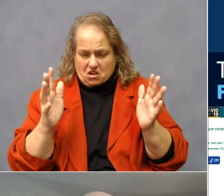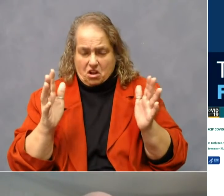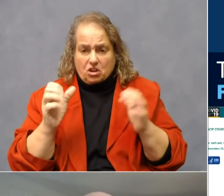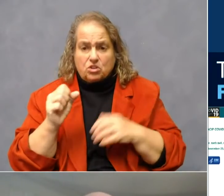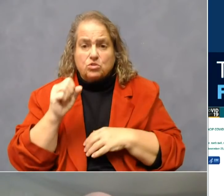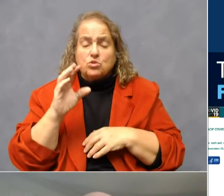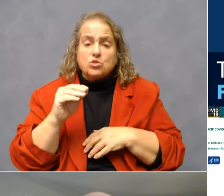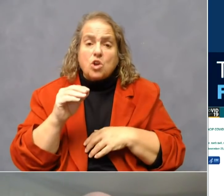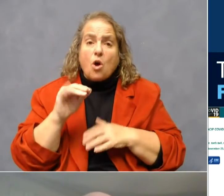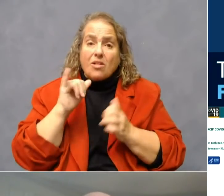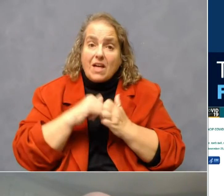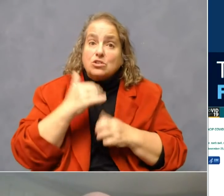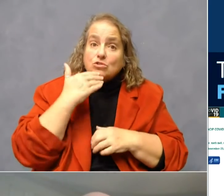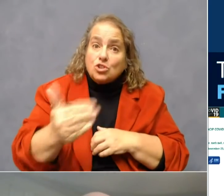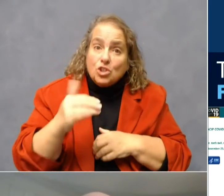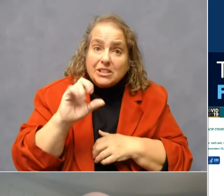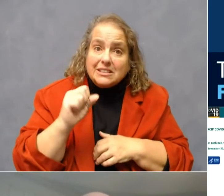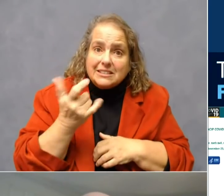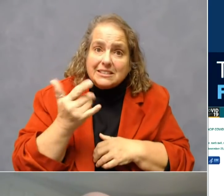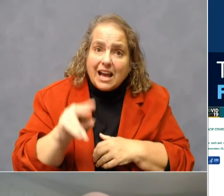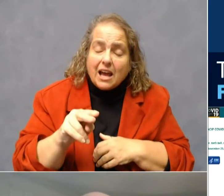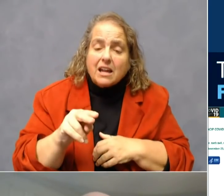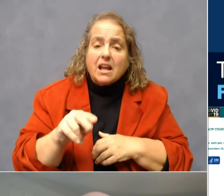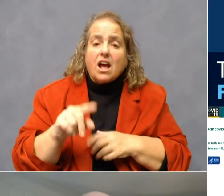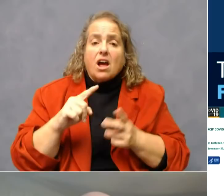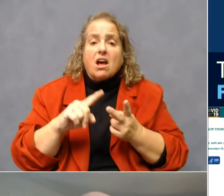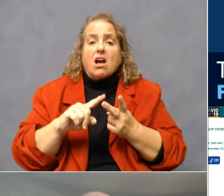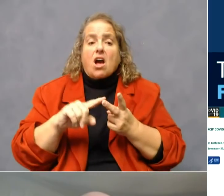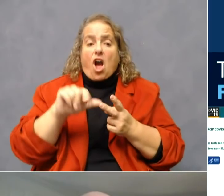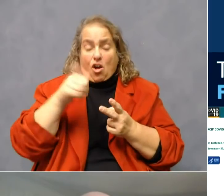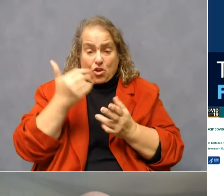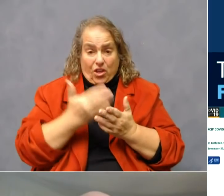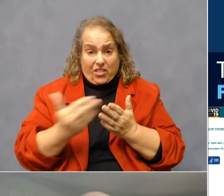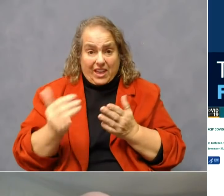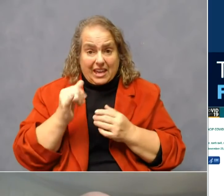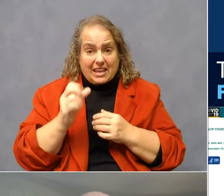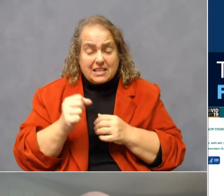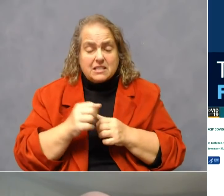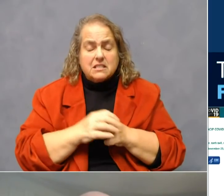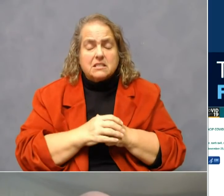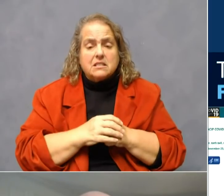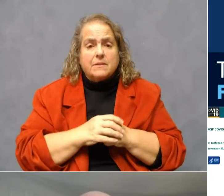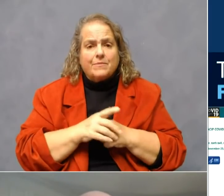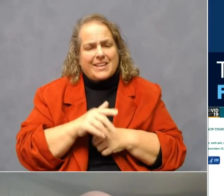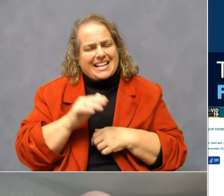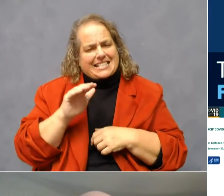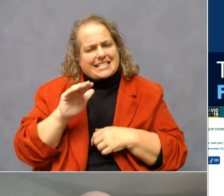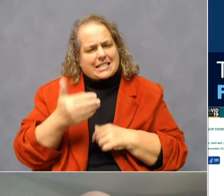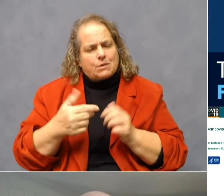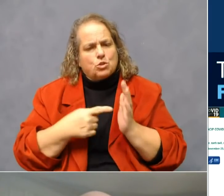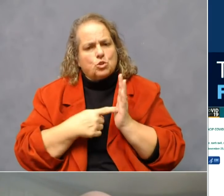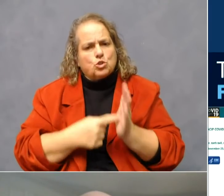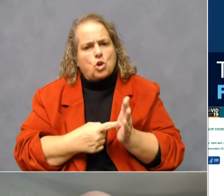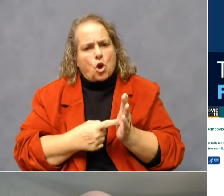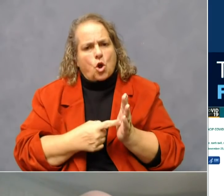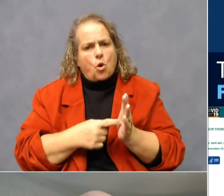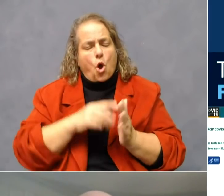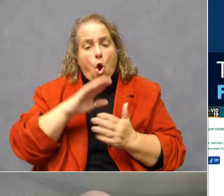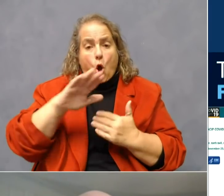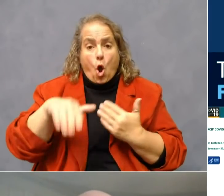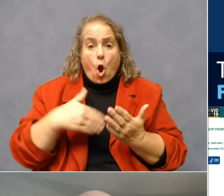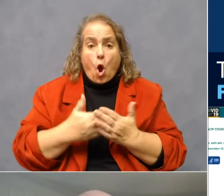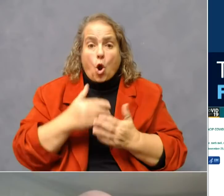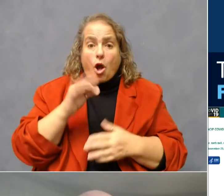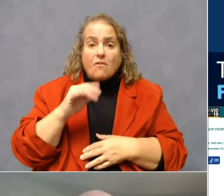good sign. The other thing is they seem to show that all the severe disease seems to